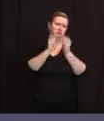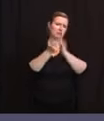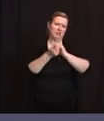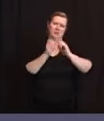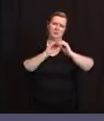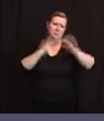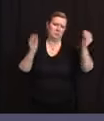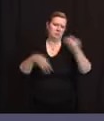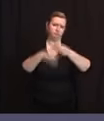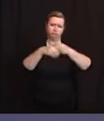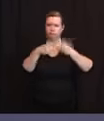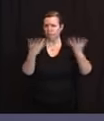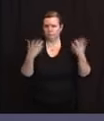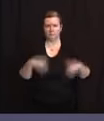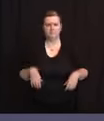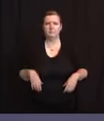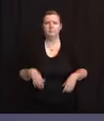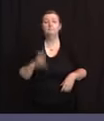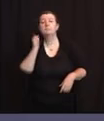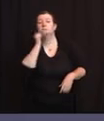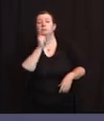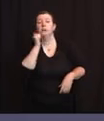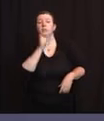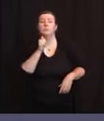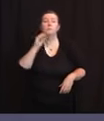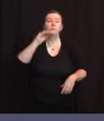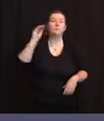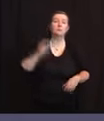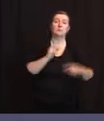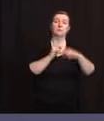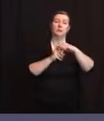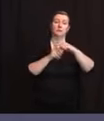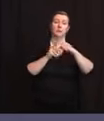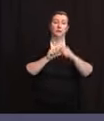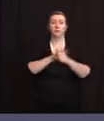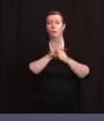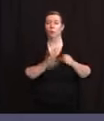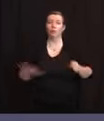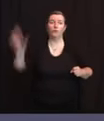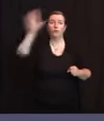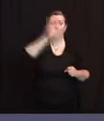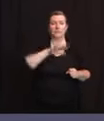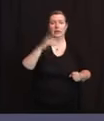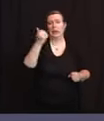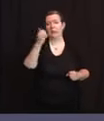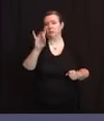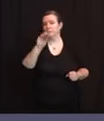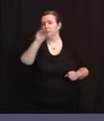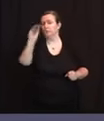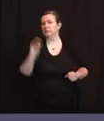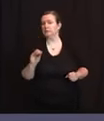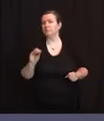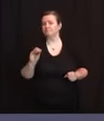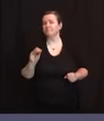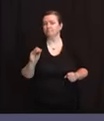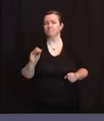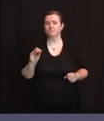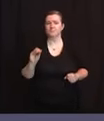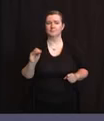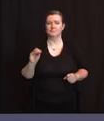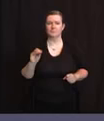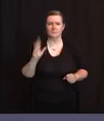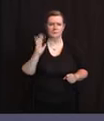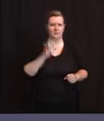percent positivity as of May 17th for New Jersey overall is 18%, 17% in the